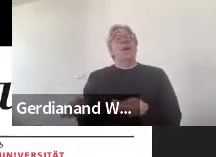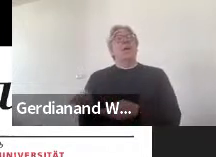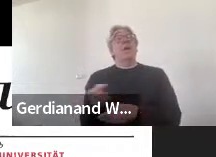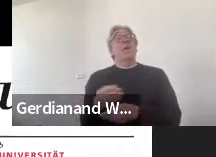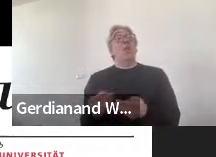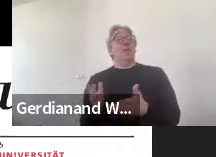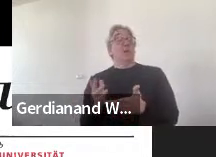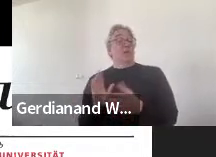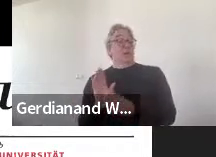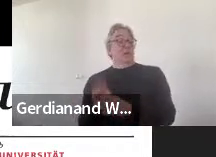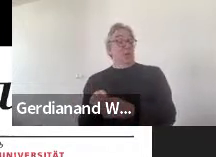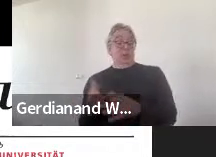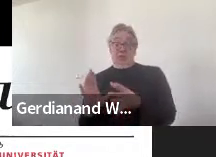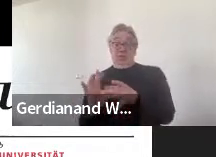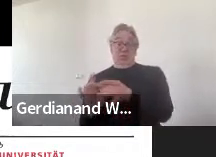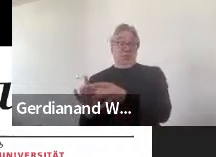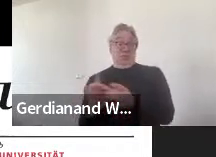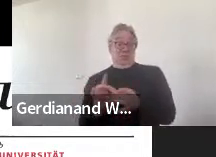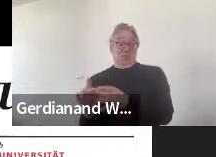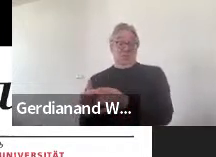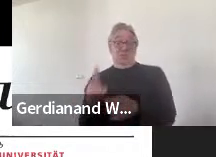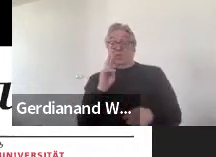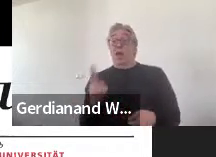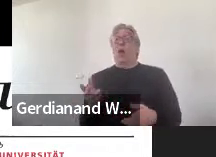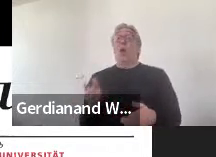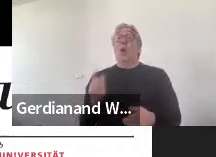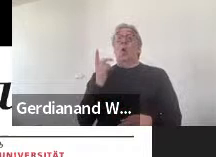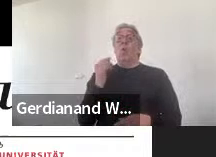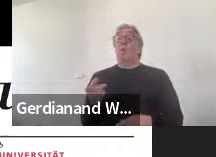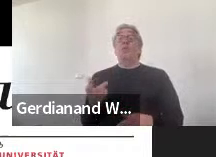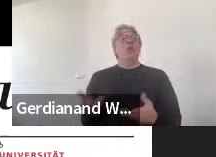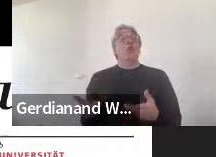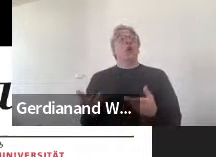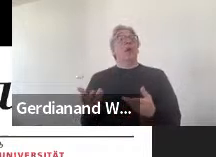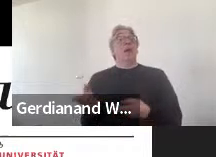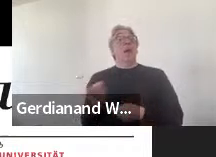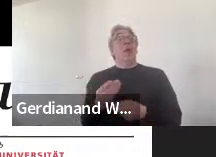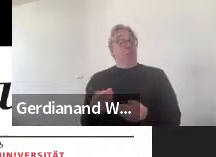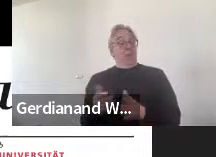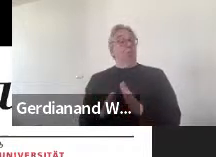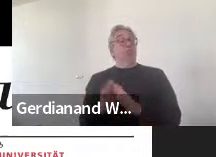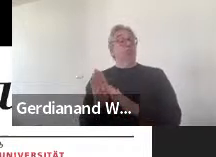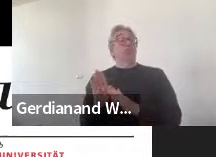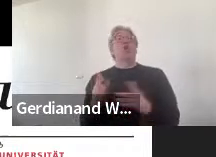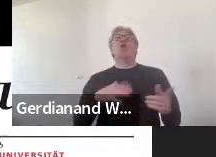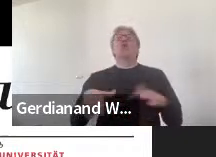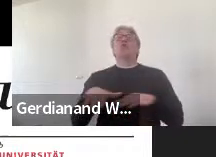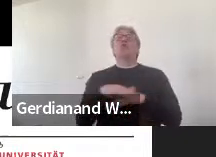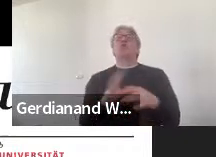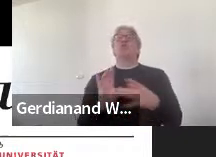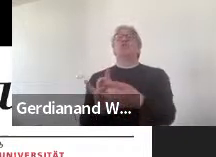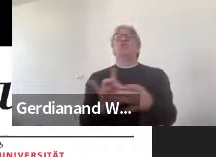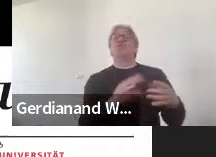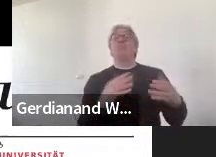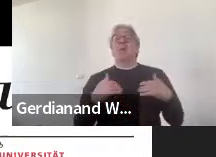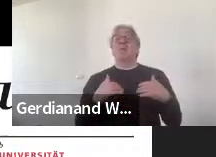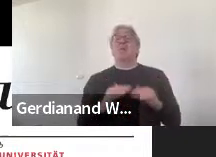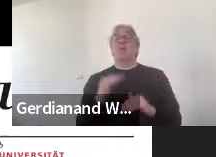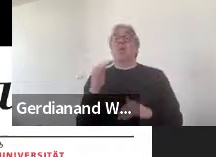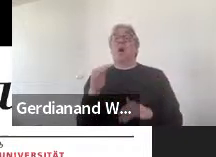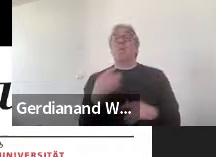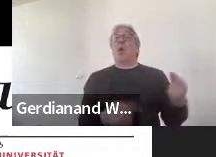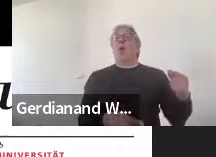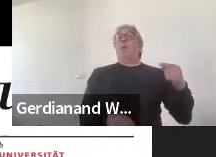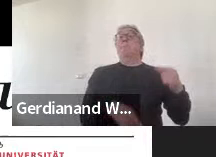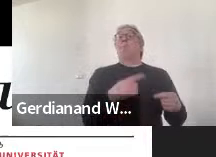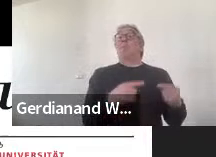tightly linked. We saw that women which are economically successful are also more social included. The political participation